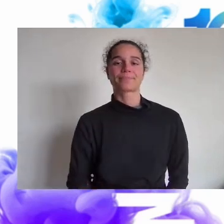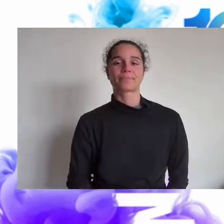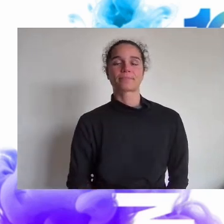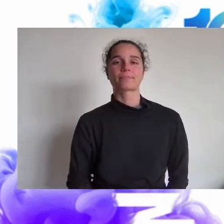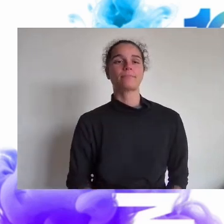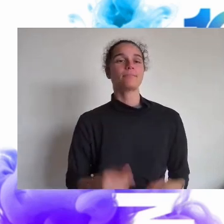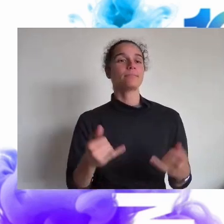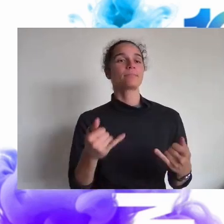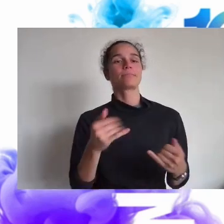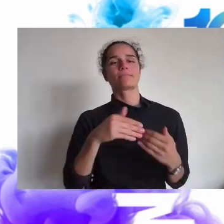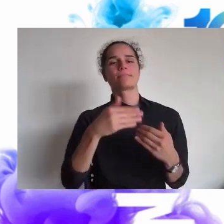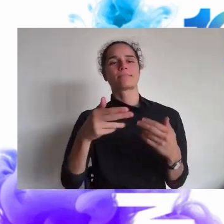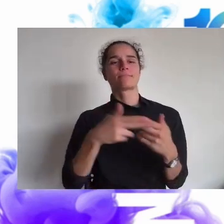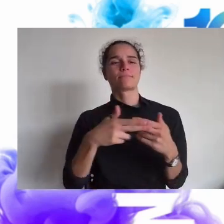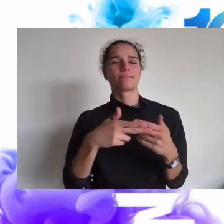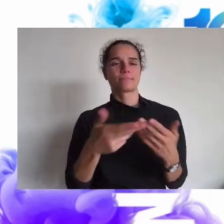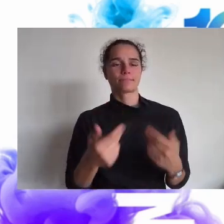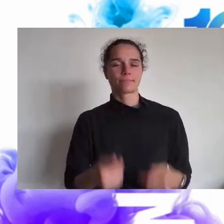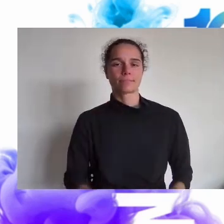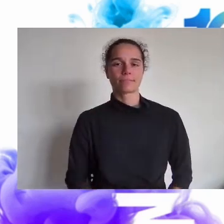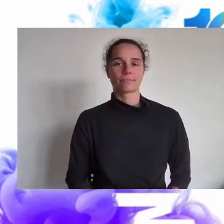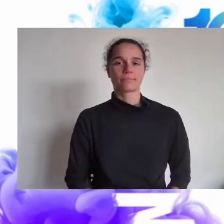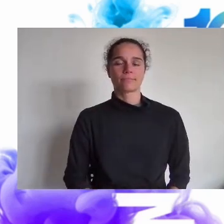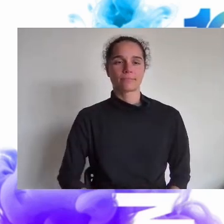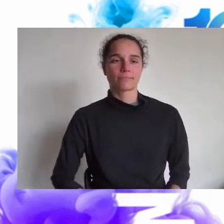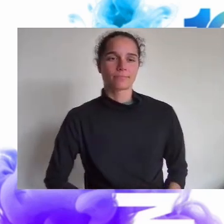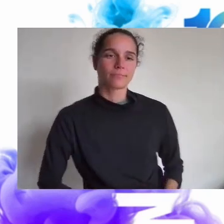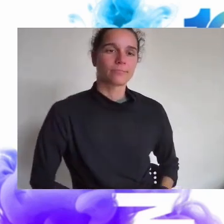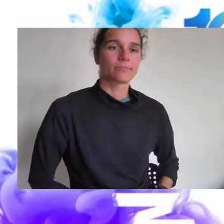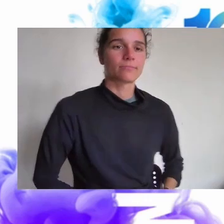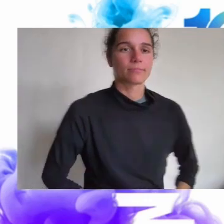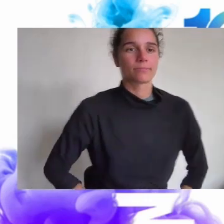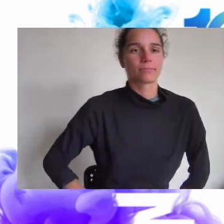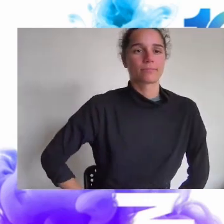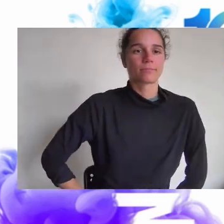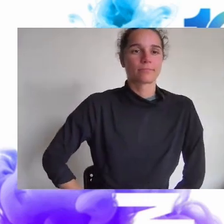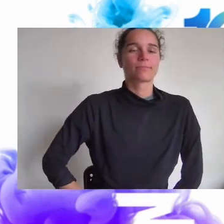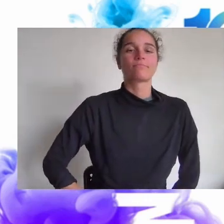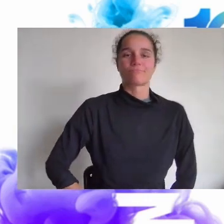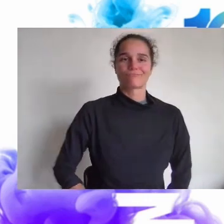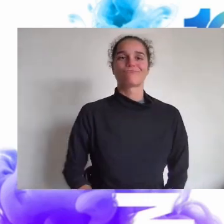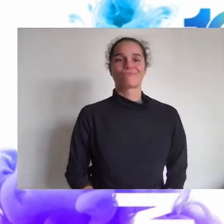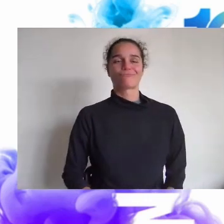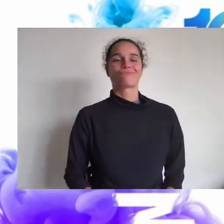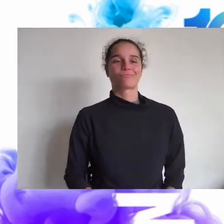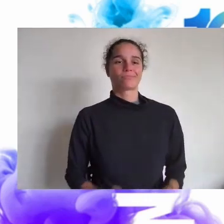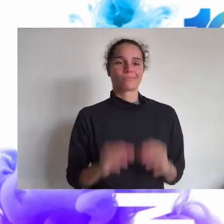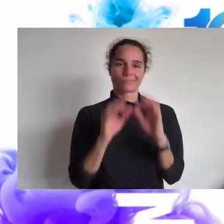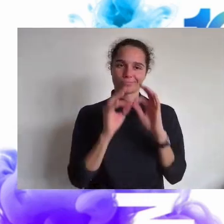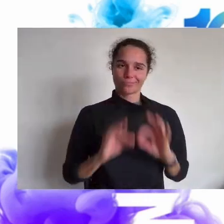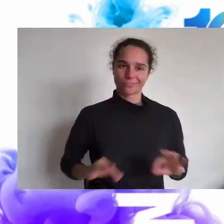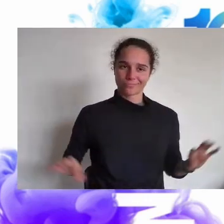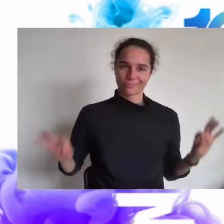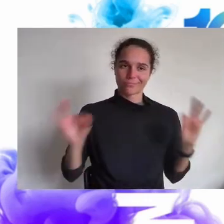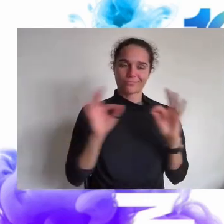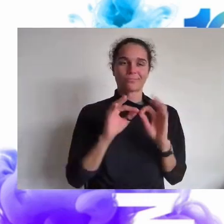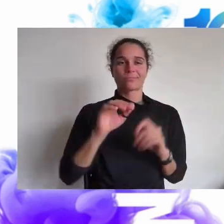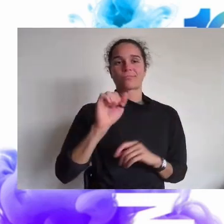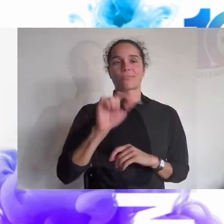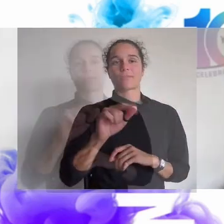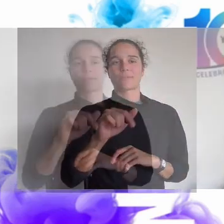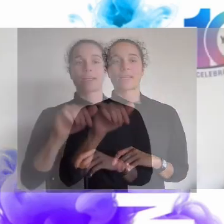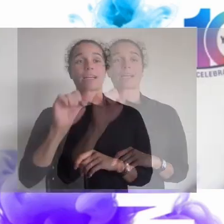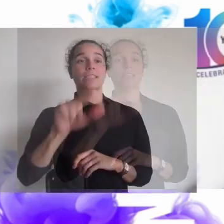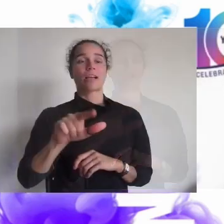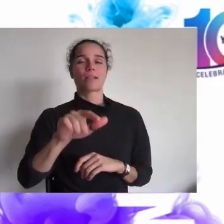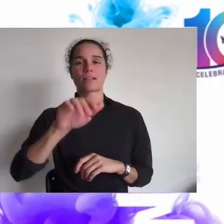slide. The next slide is very important in ASL. It is called the